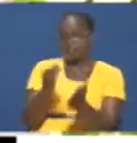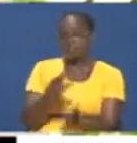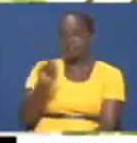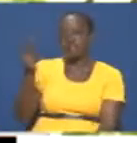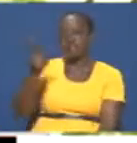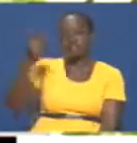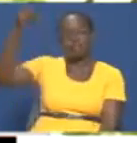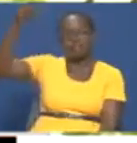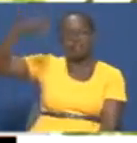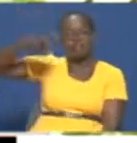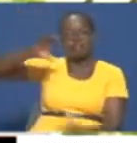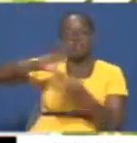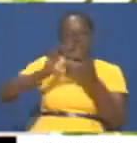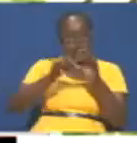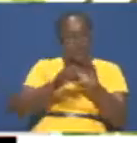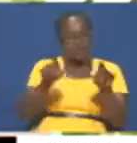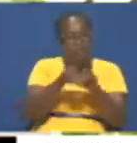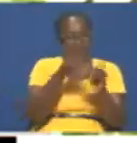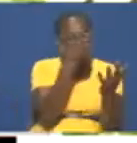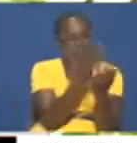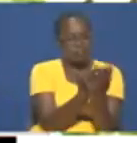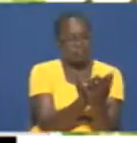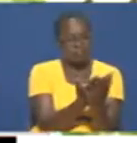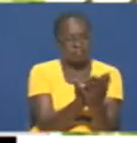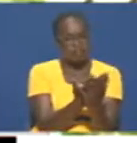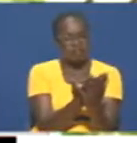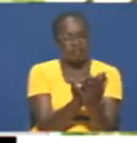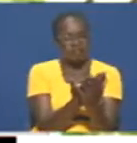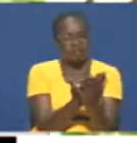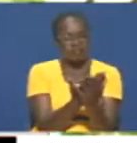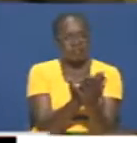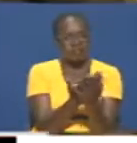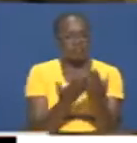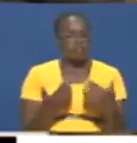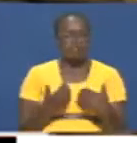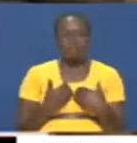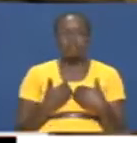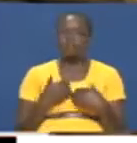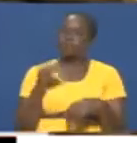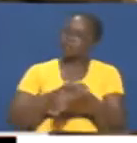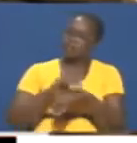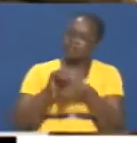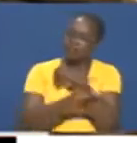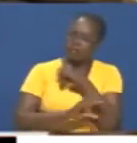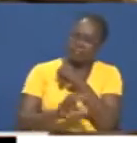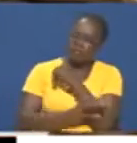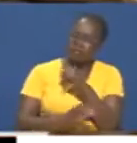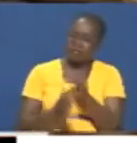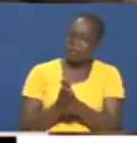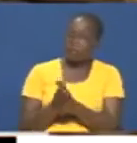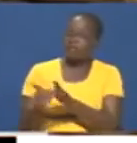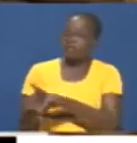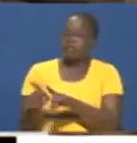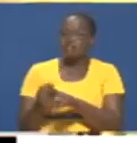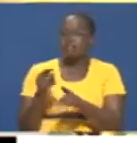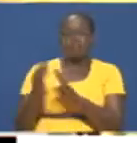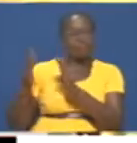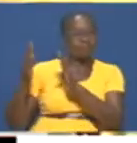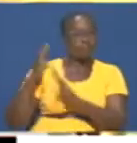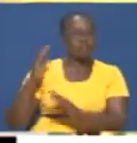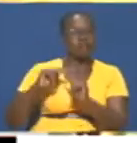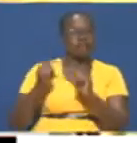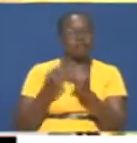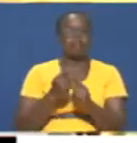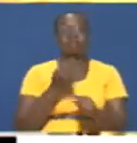ambaye aliconnect akamatwe. Tuwe na inchi nzuri. Elungata said the security teams have been directed